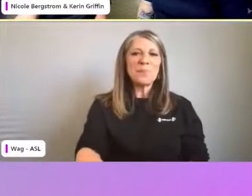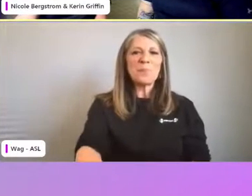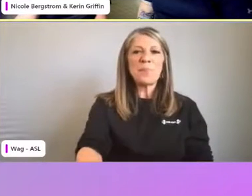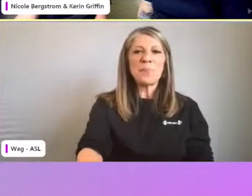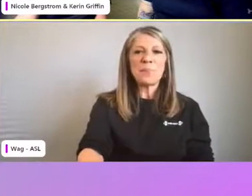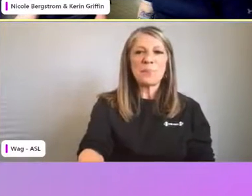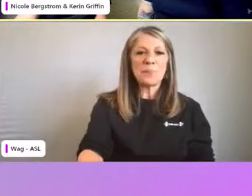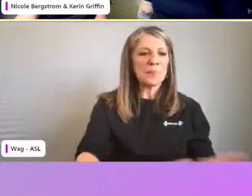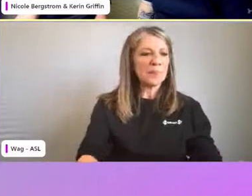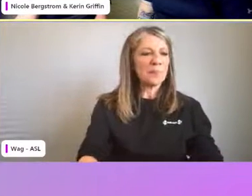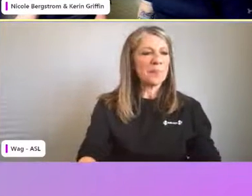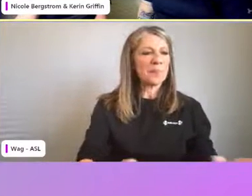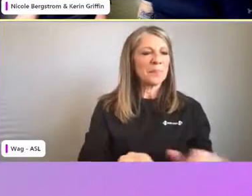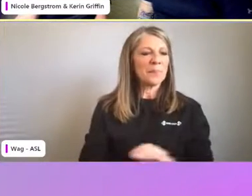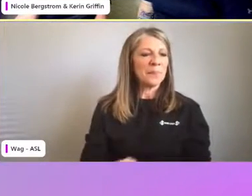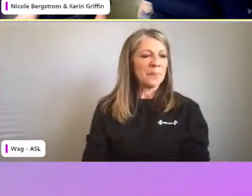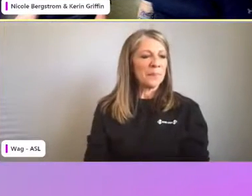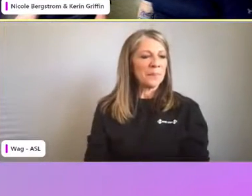Wait.